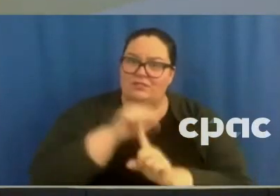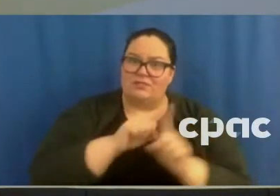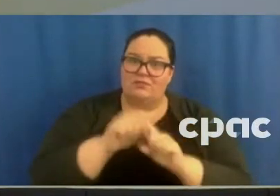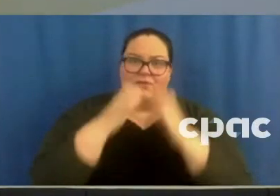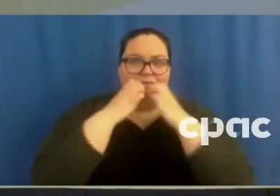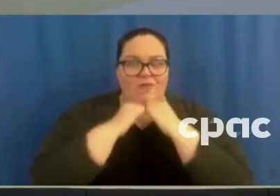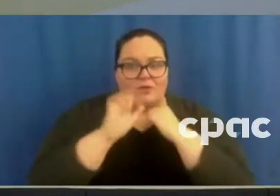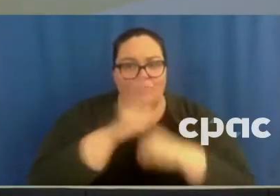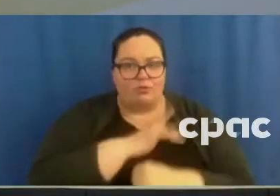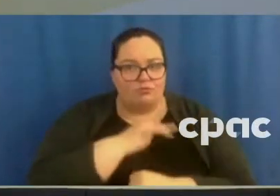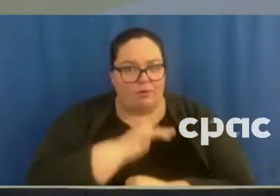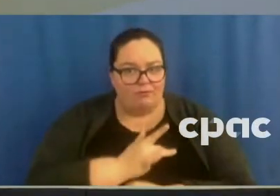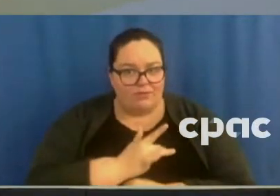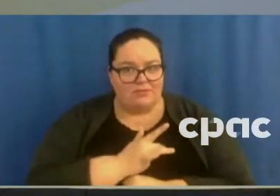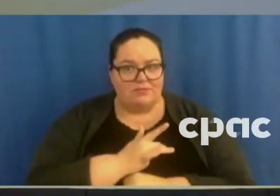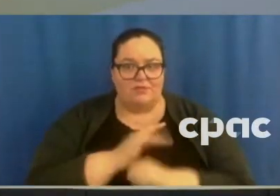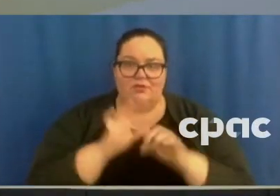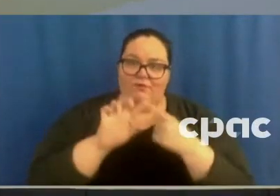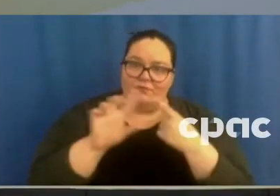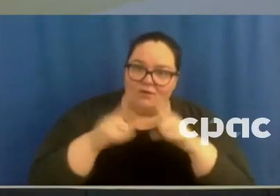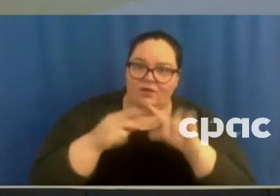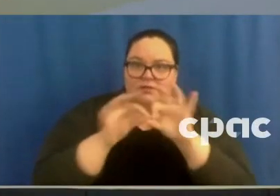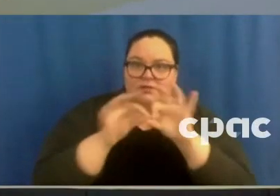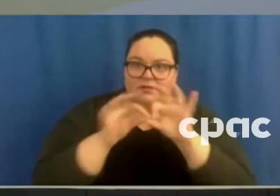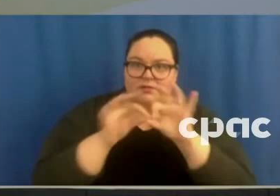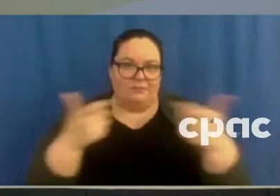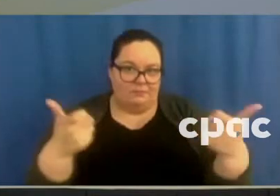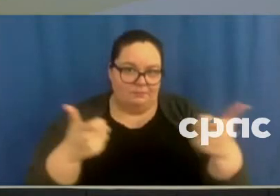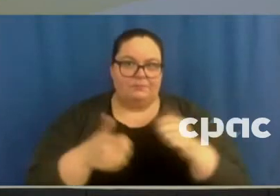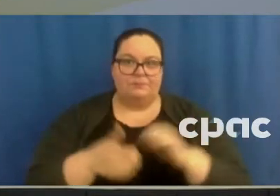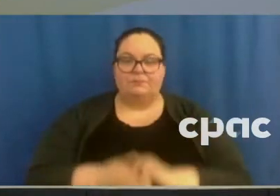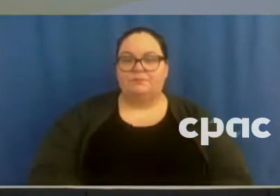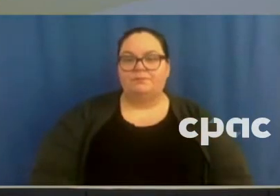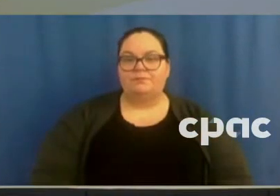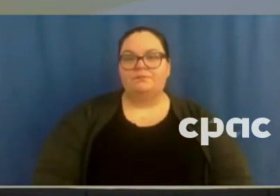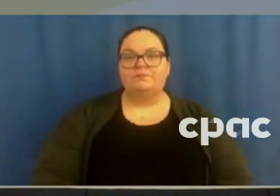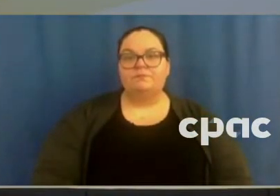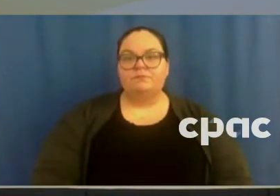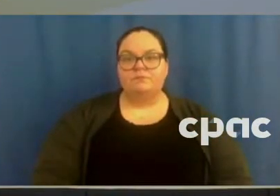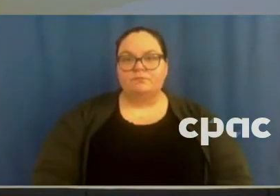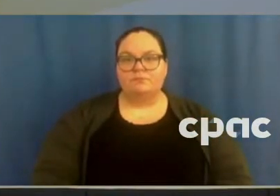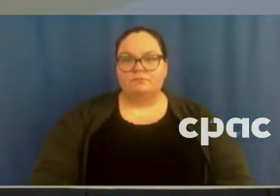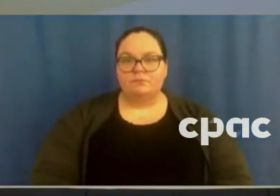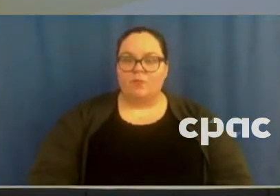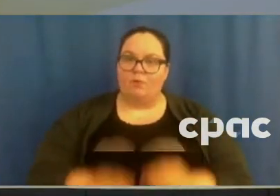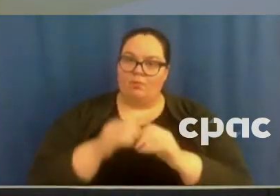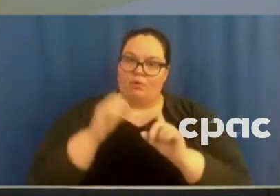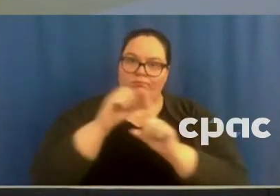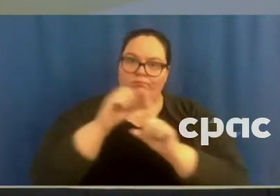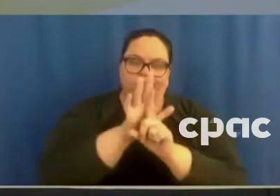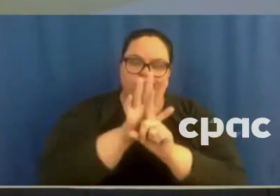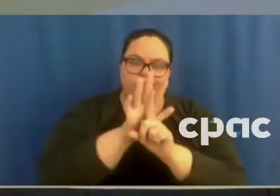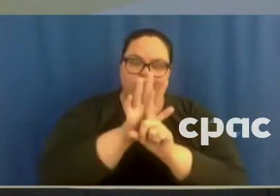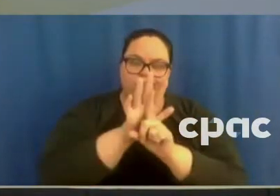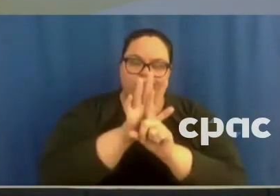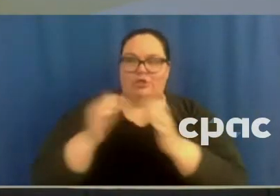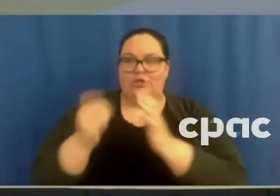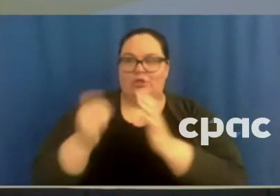and the health of your loved ones and friends. There are additional public exposures related to the new